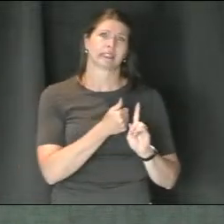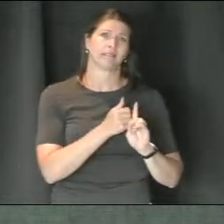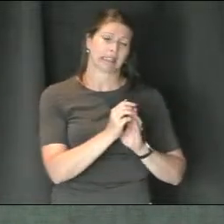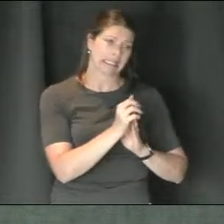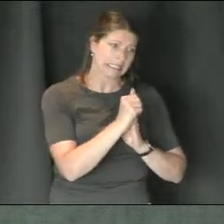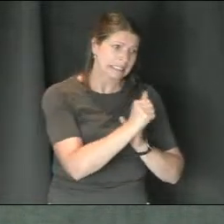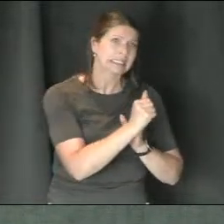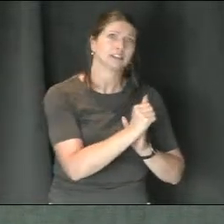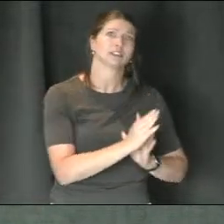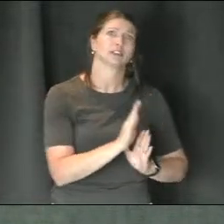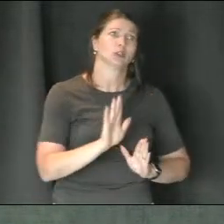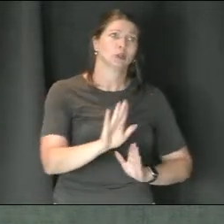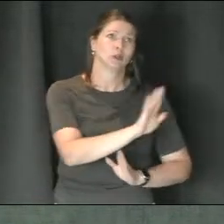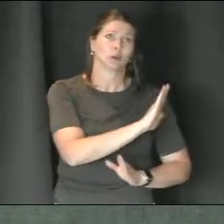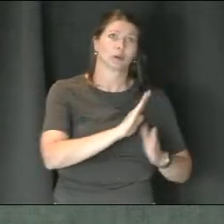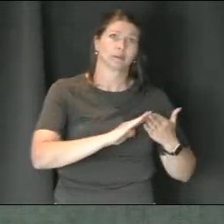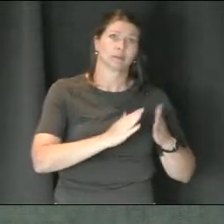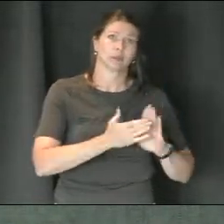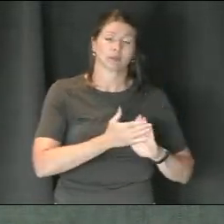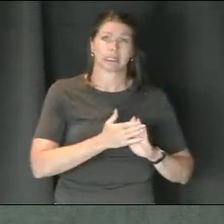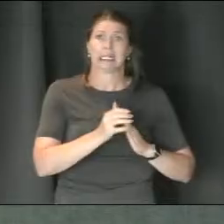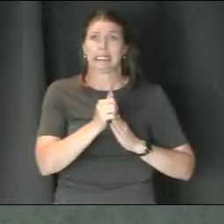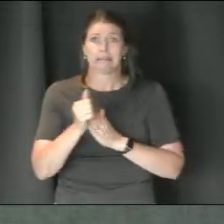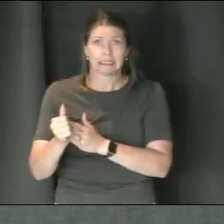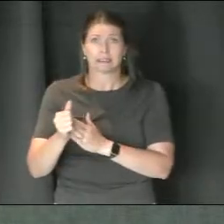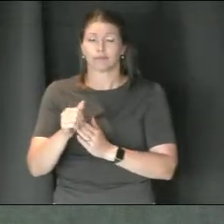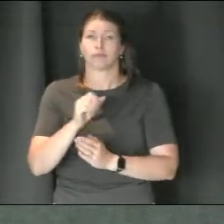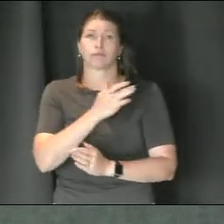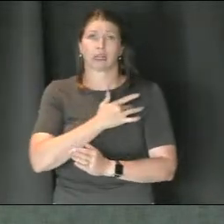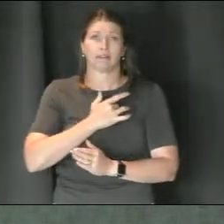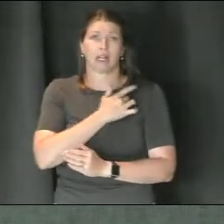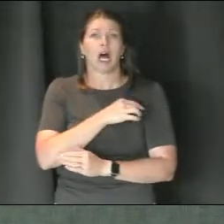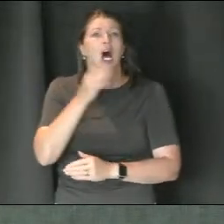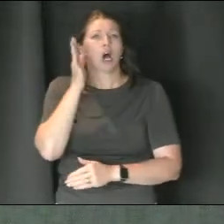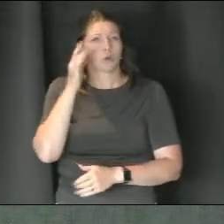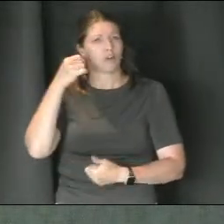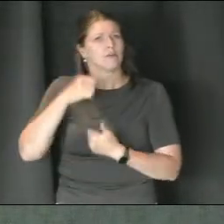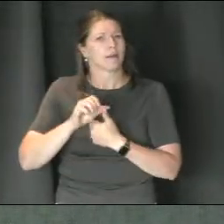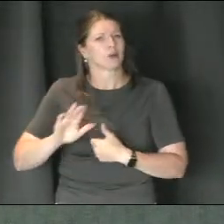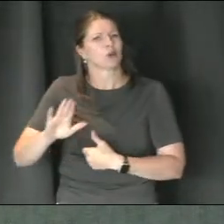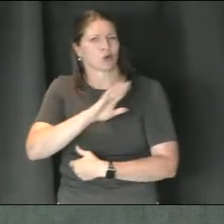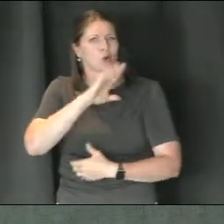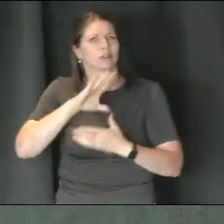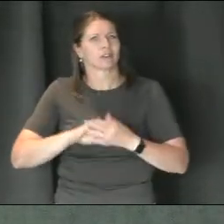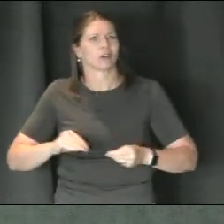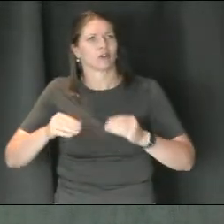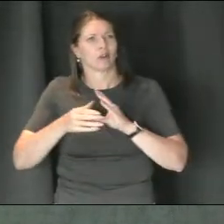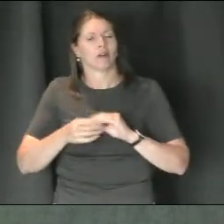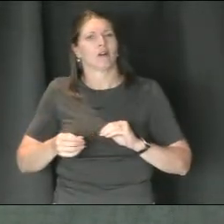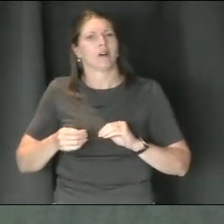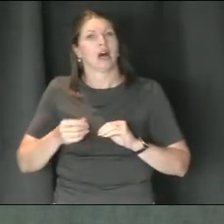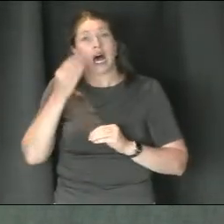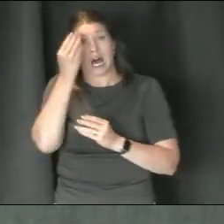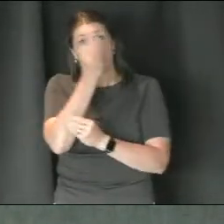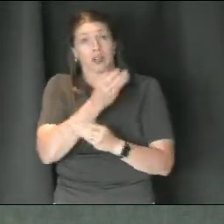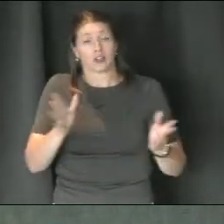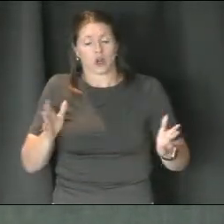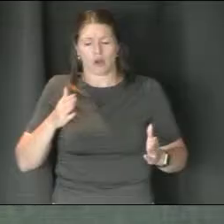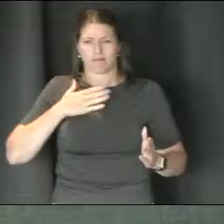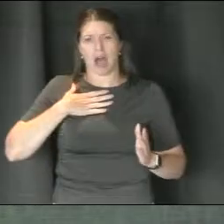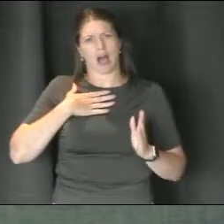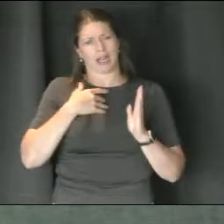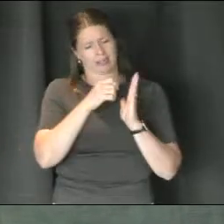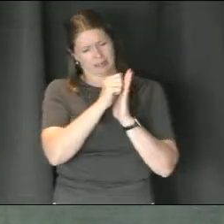province, and it's very inspiring to hear you all this morning. And I'm going to remember all your stories. And to be honest with you, my speech was a little bit longer, but it was a